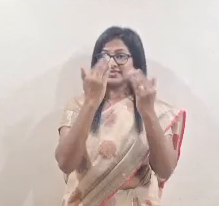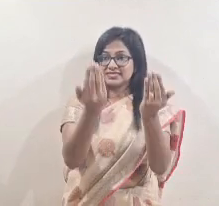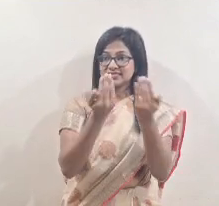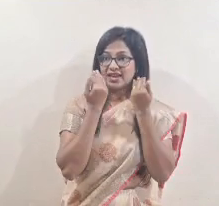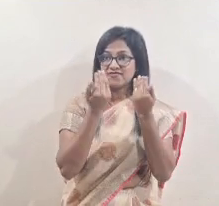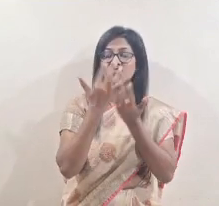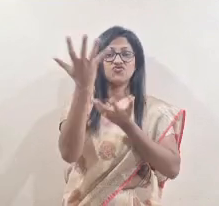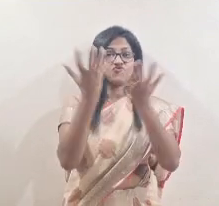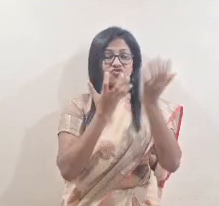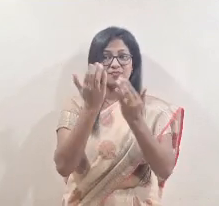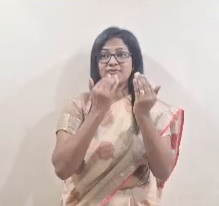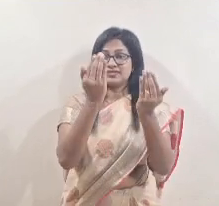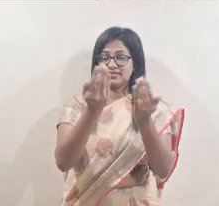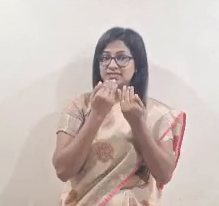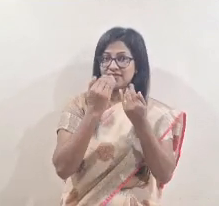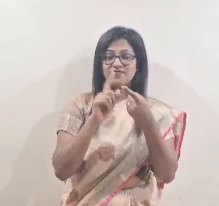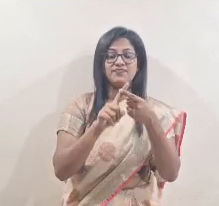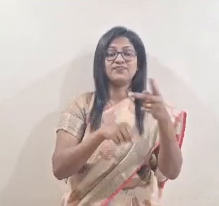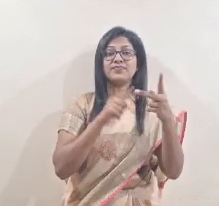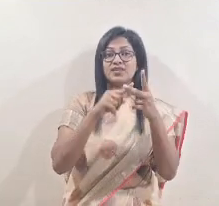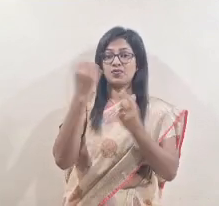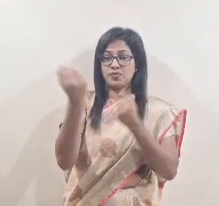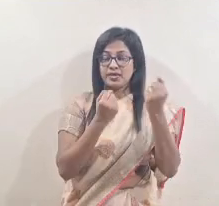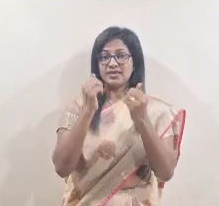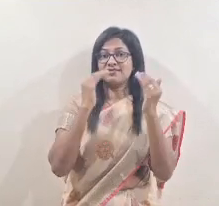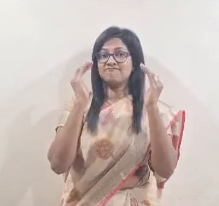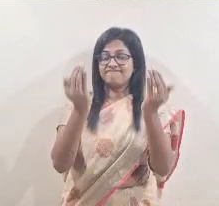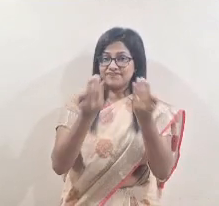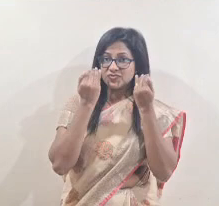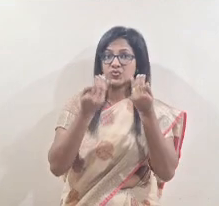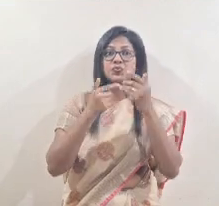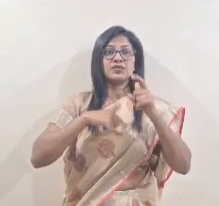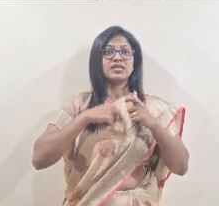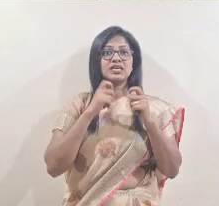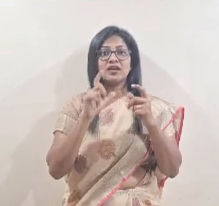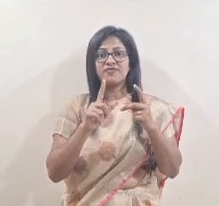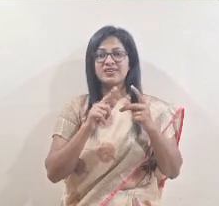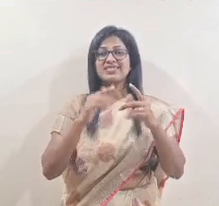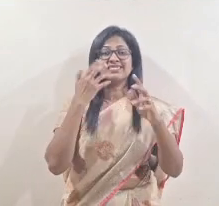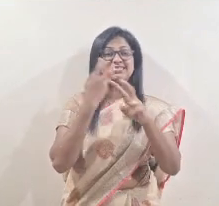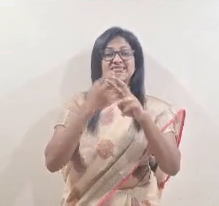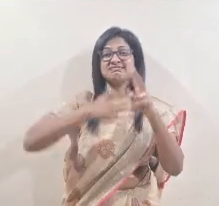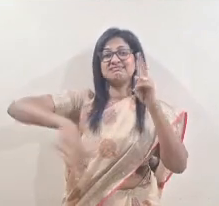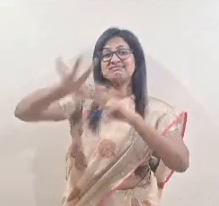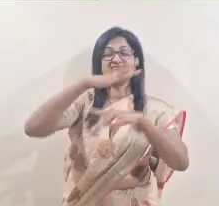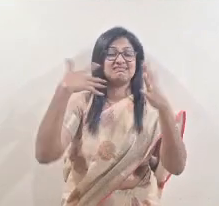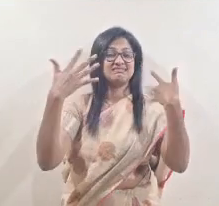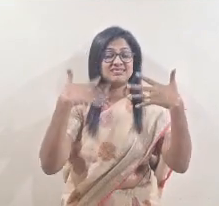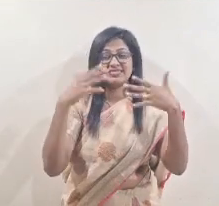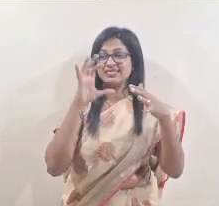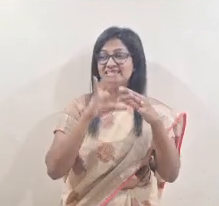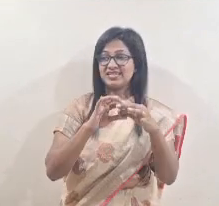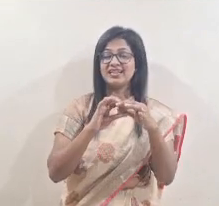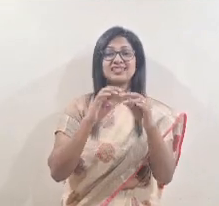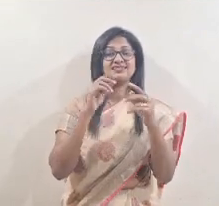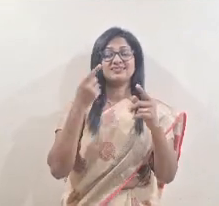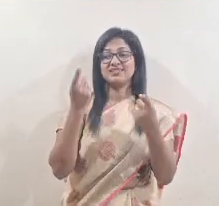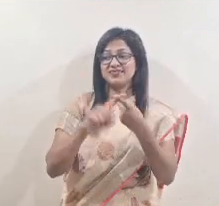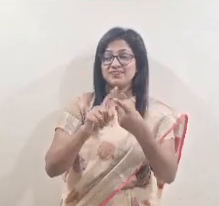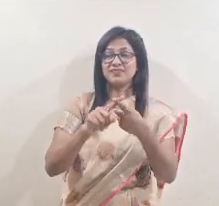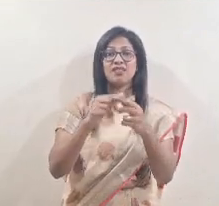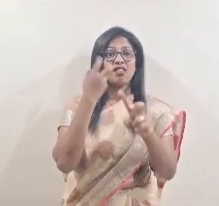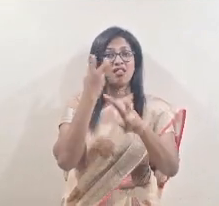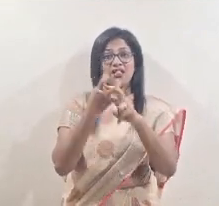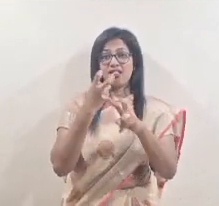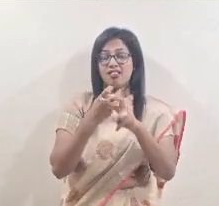of the shoppers from vehicle security, comfort from the harsh weather condition, as Delhi has subsequently a harsh